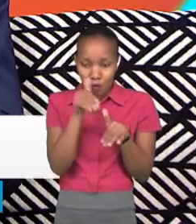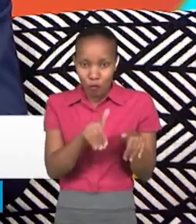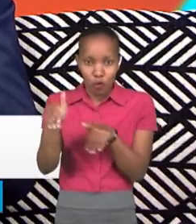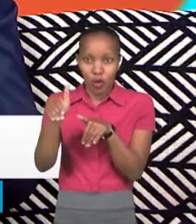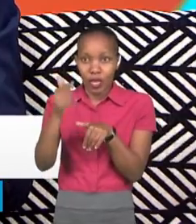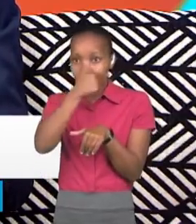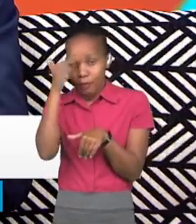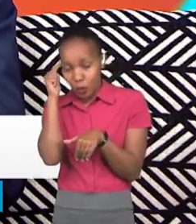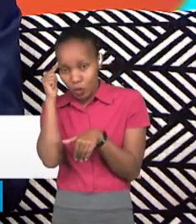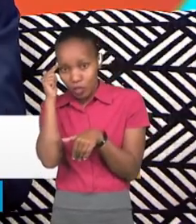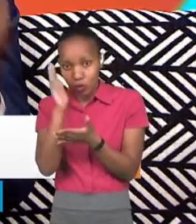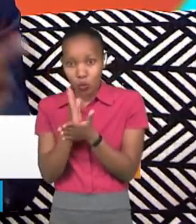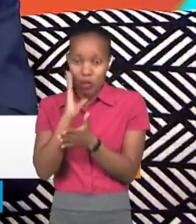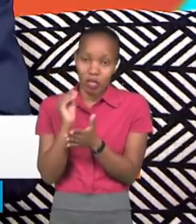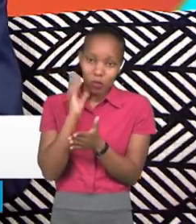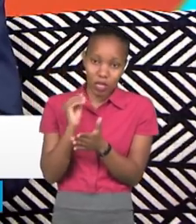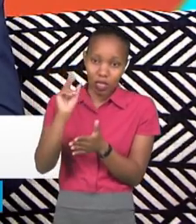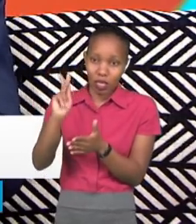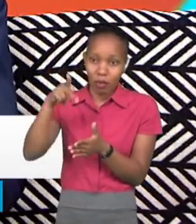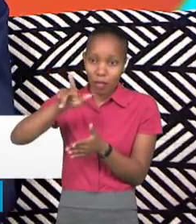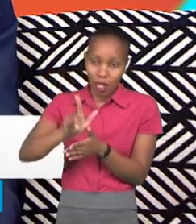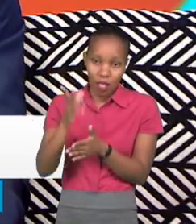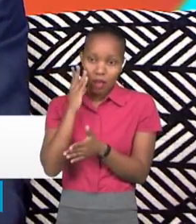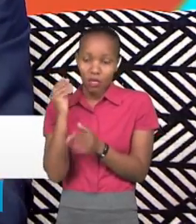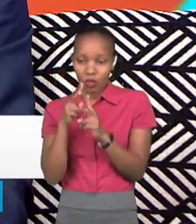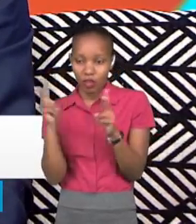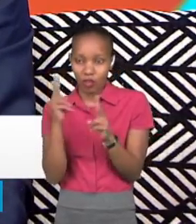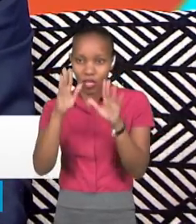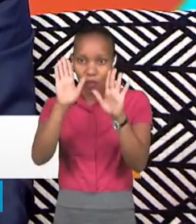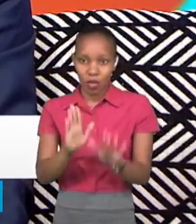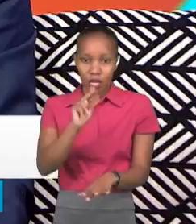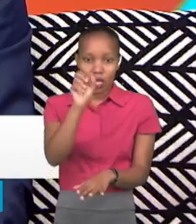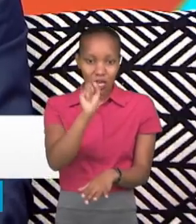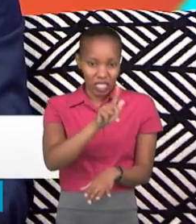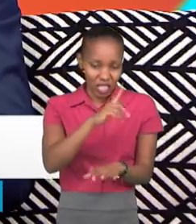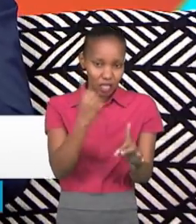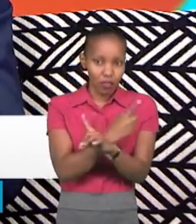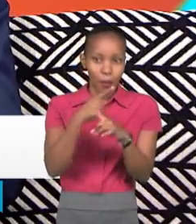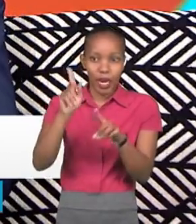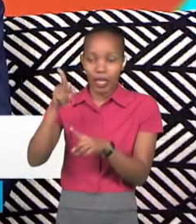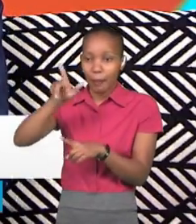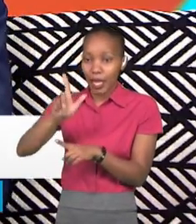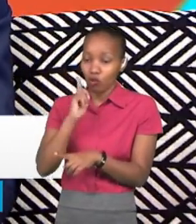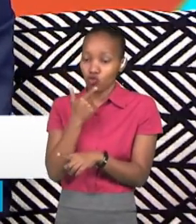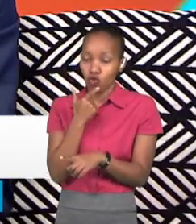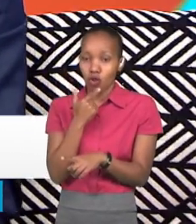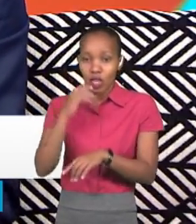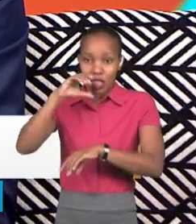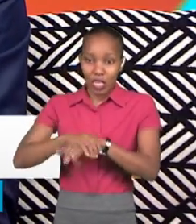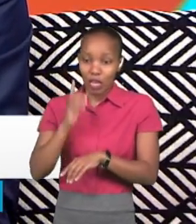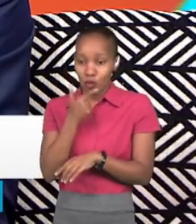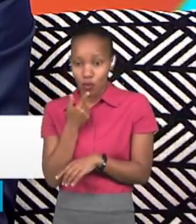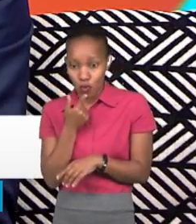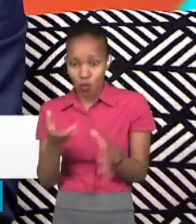through, because at the end of the day, experience, KPL experience is very important. NSL is a different ball game, but KPL, so who will they be getting on